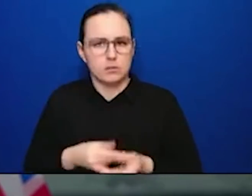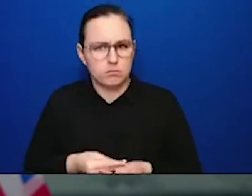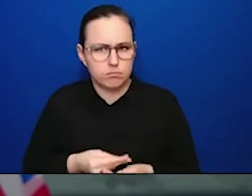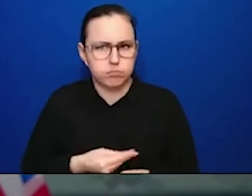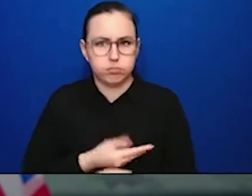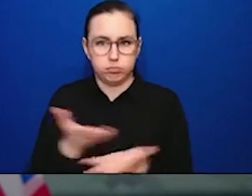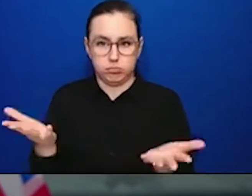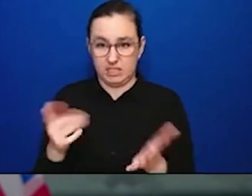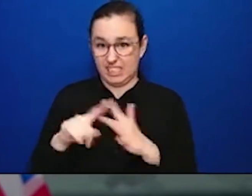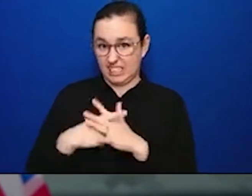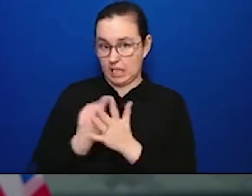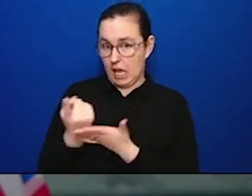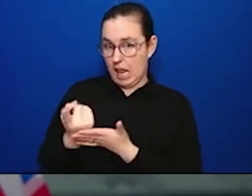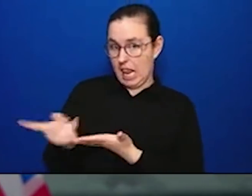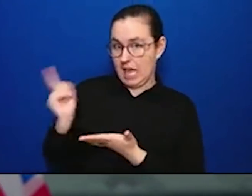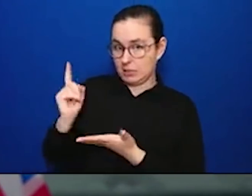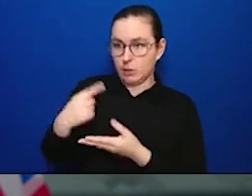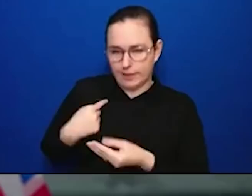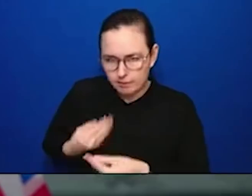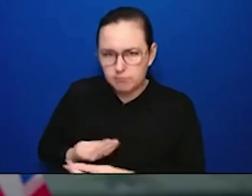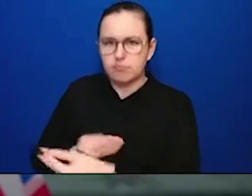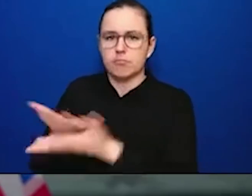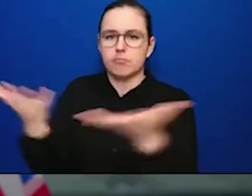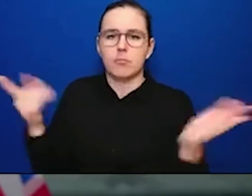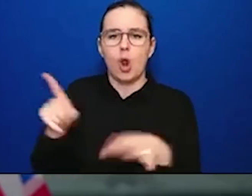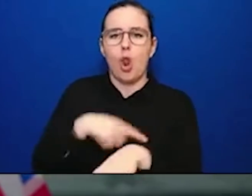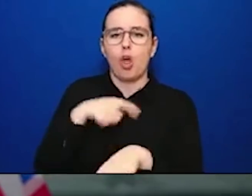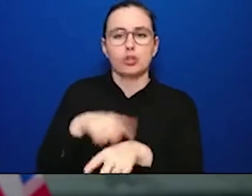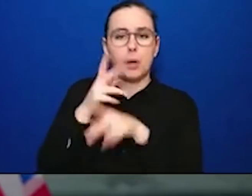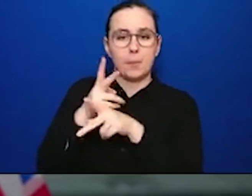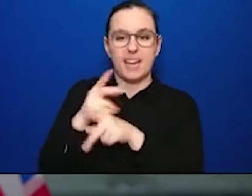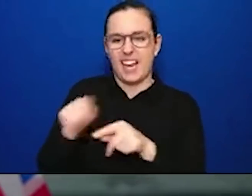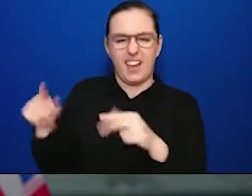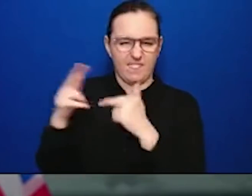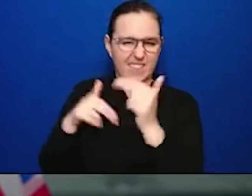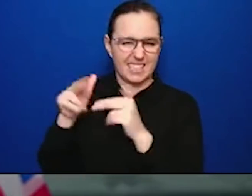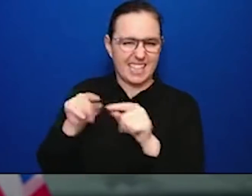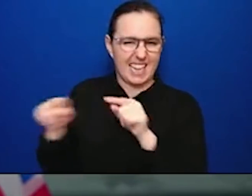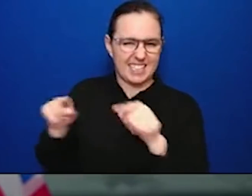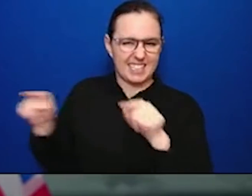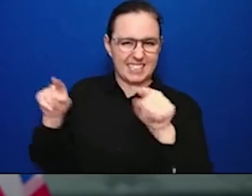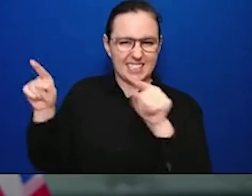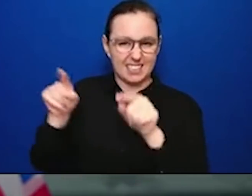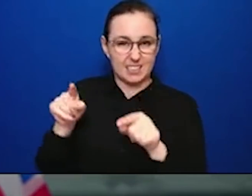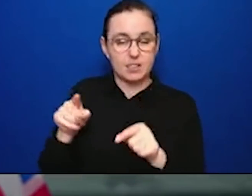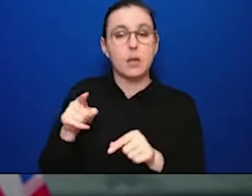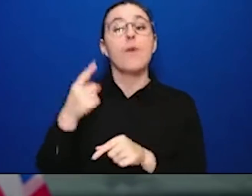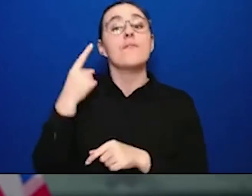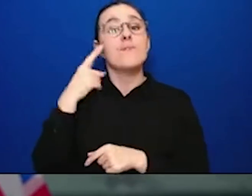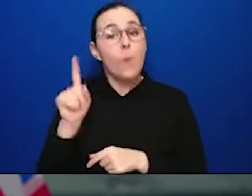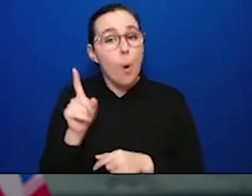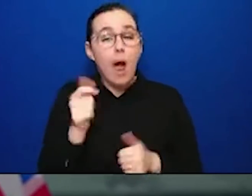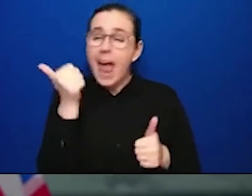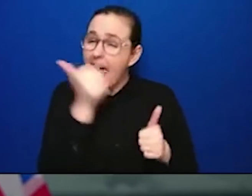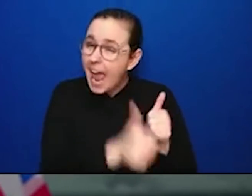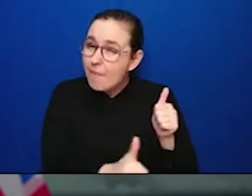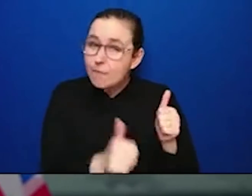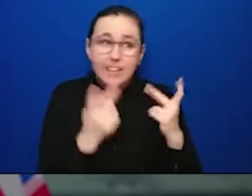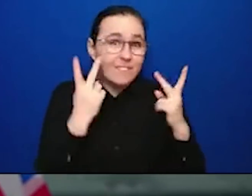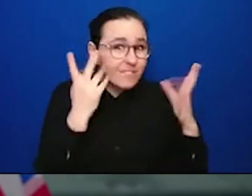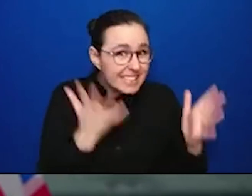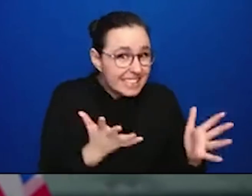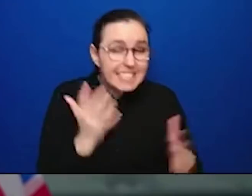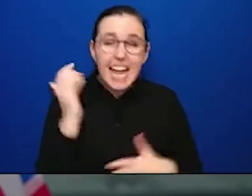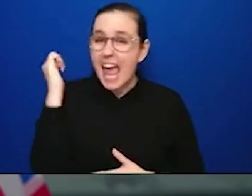week to long-term care homes across the province, and that's for every visitor on a daily basis to be